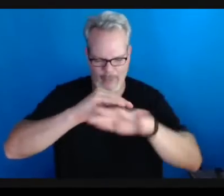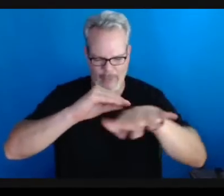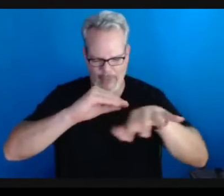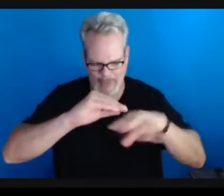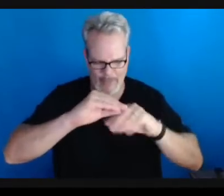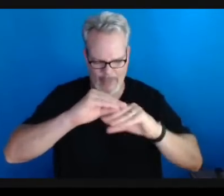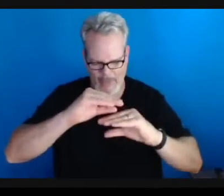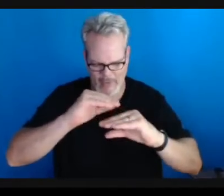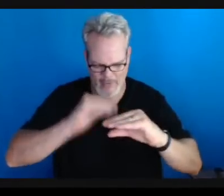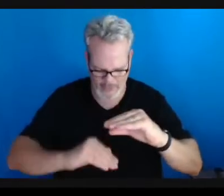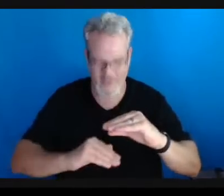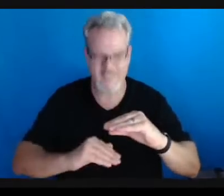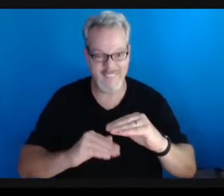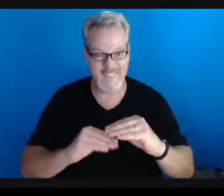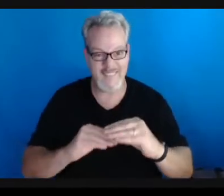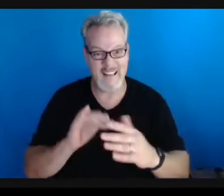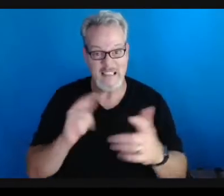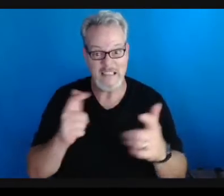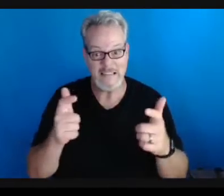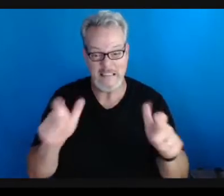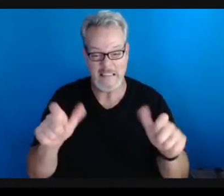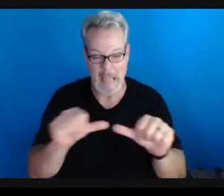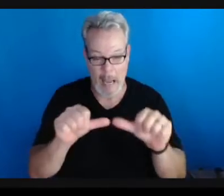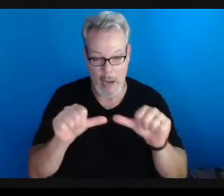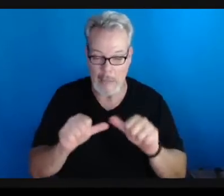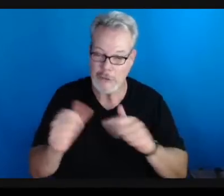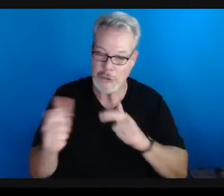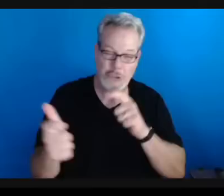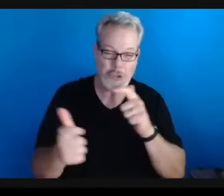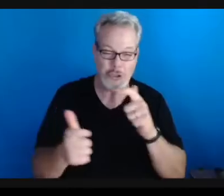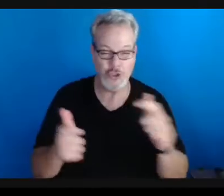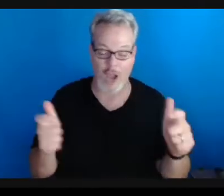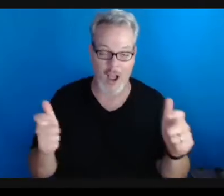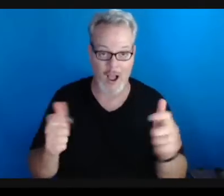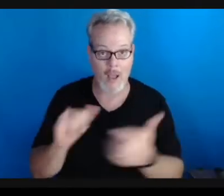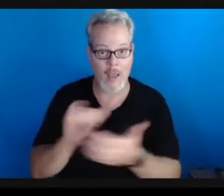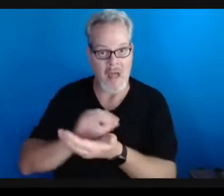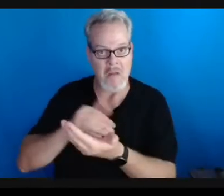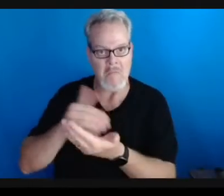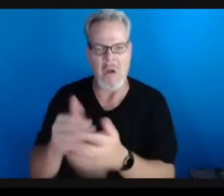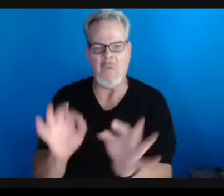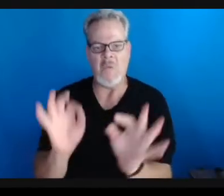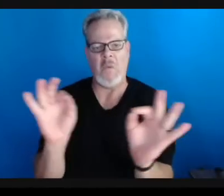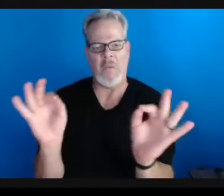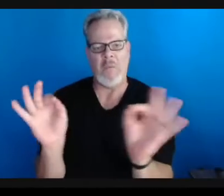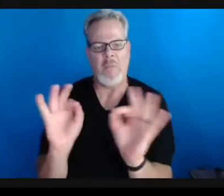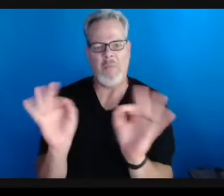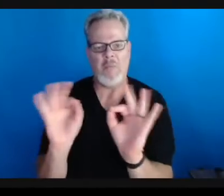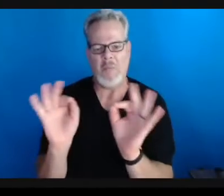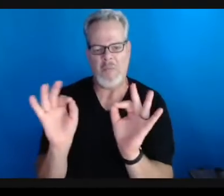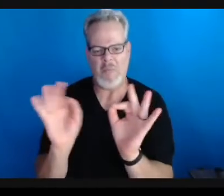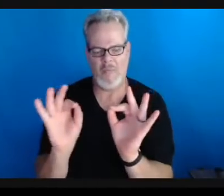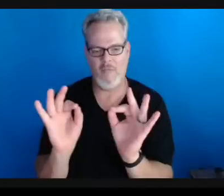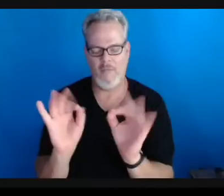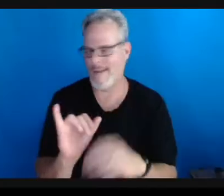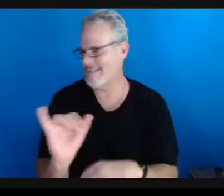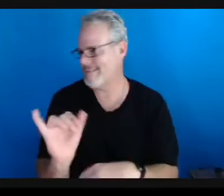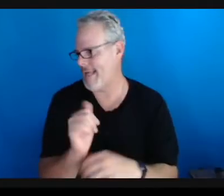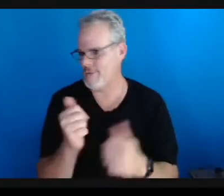massive, so huge, that volume is not insignificant. And it's like trying to, I don't